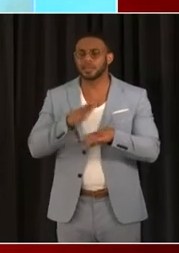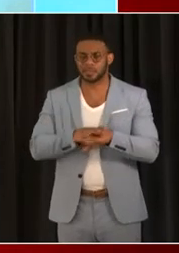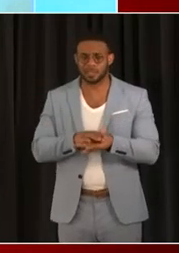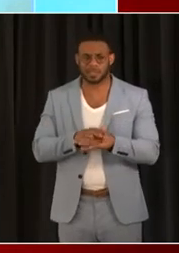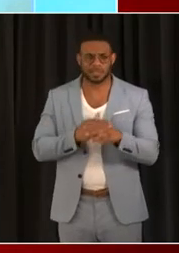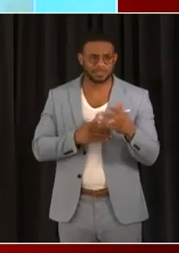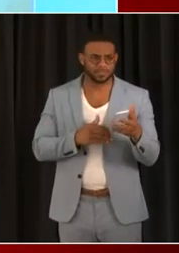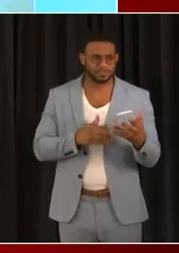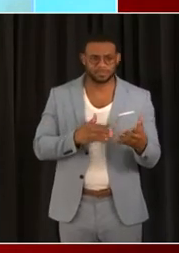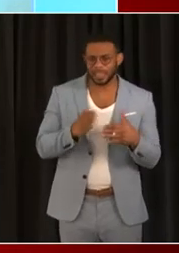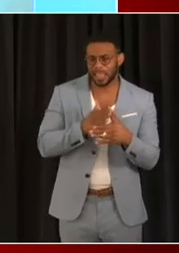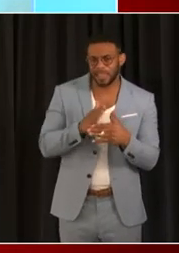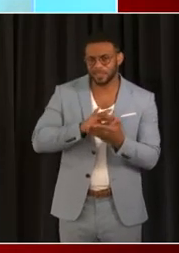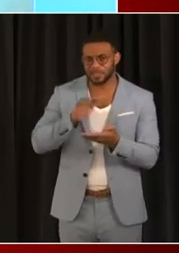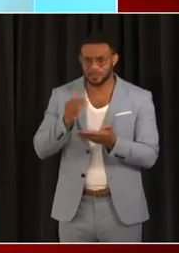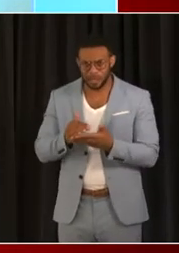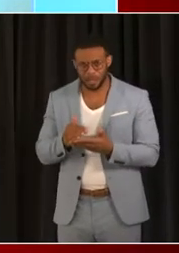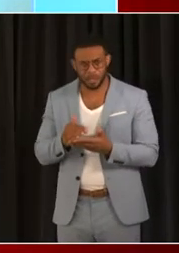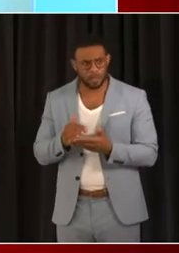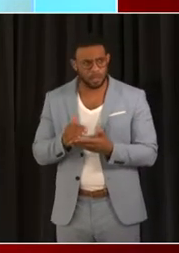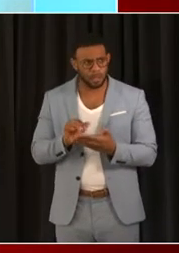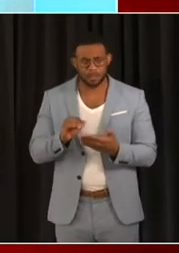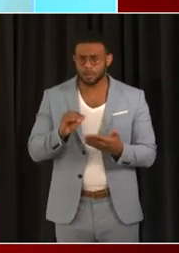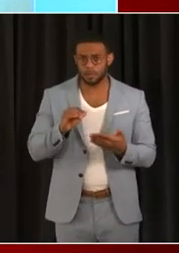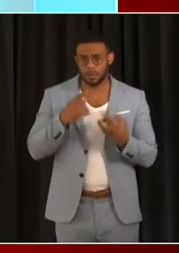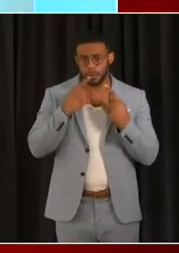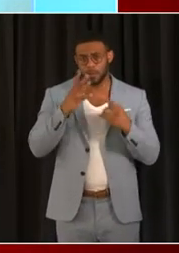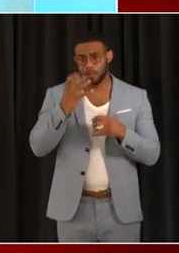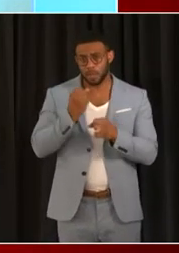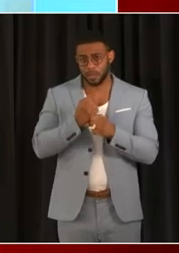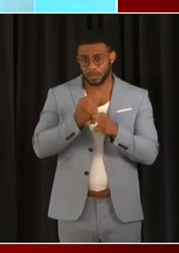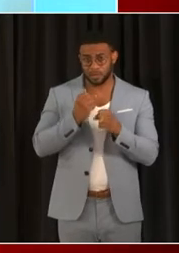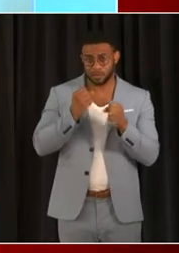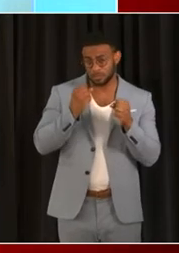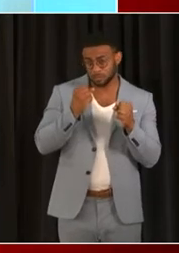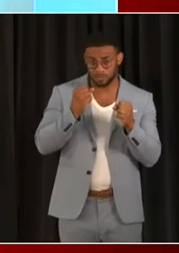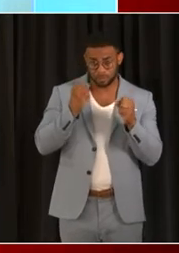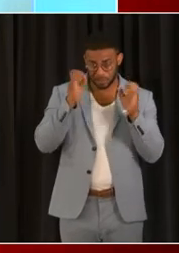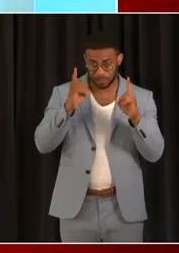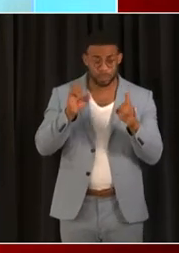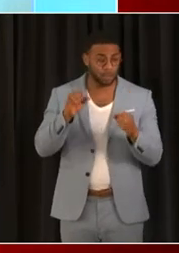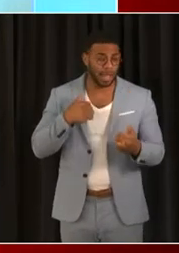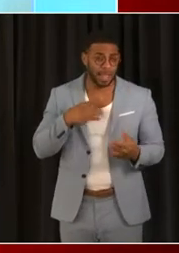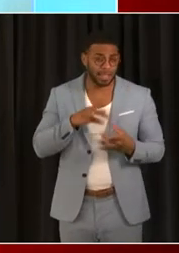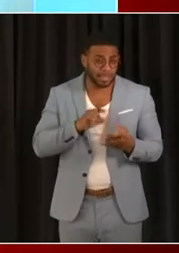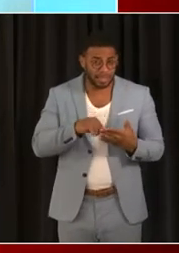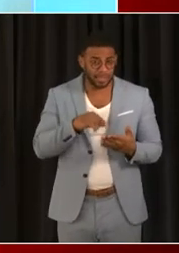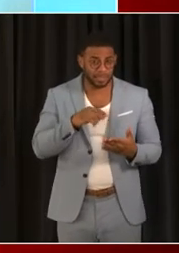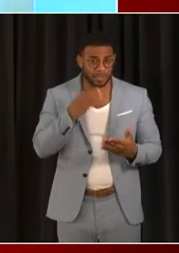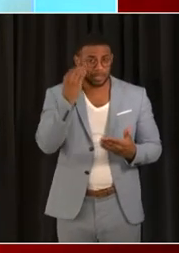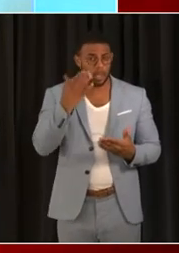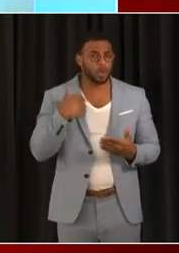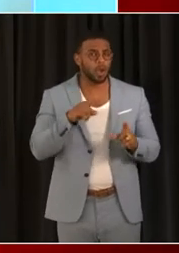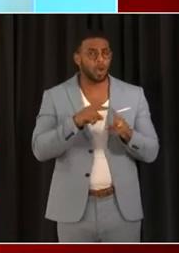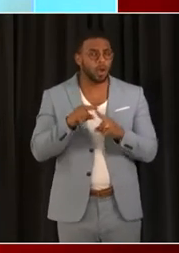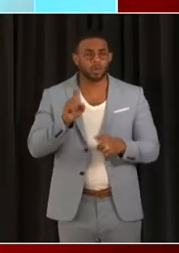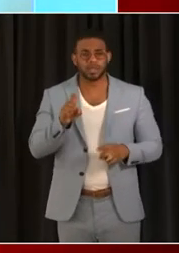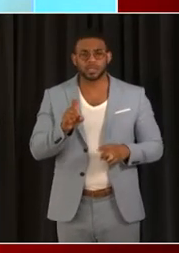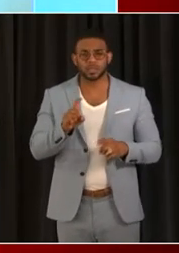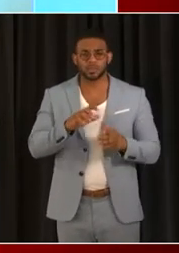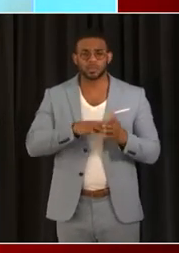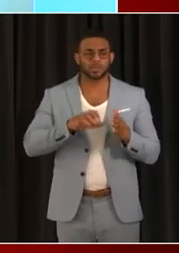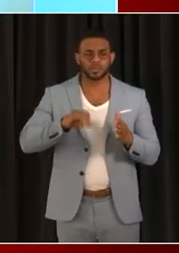upon the average amount of a public four-year education. So I say that to say that we also